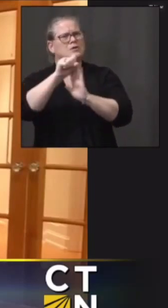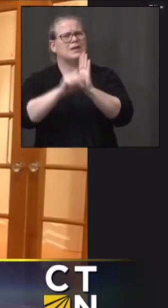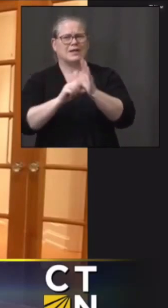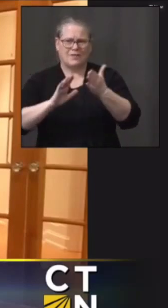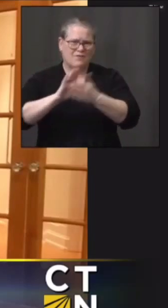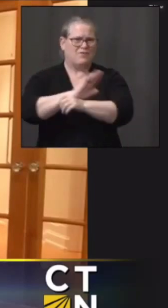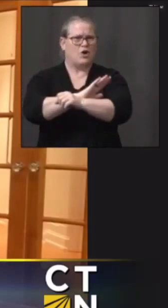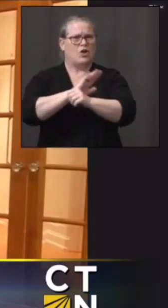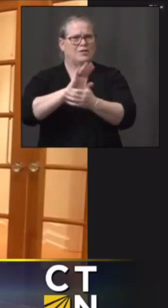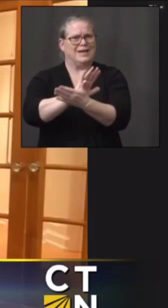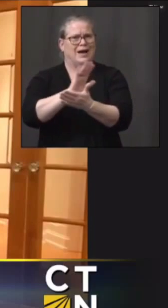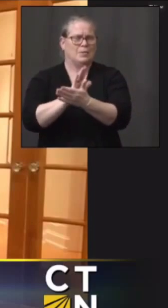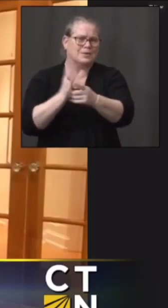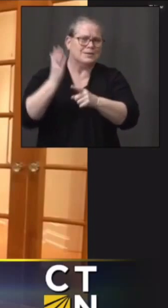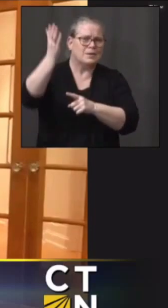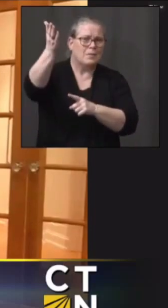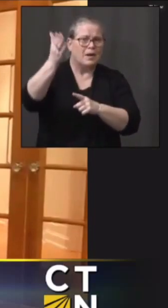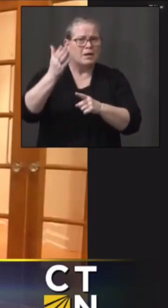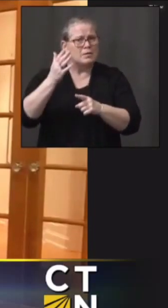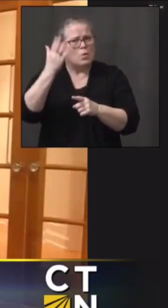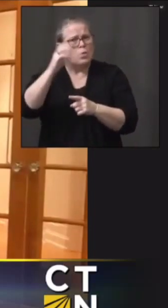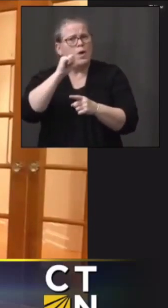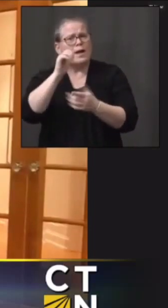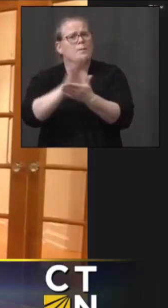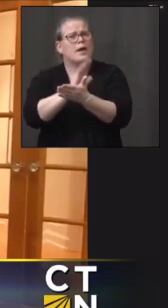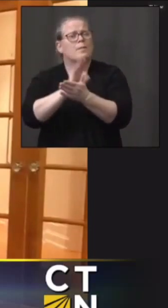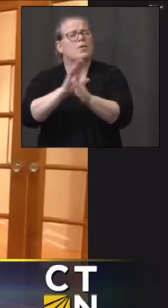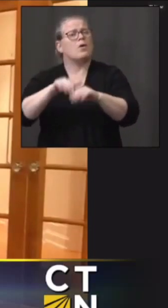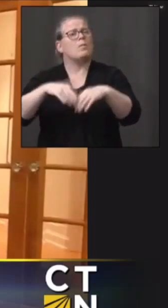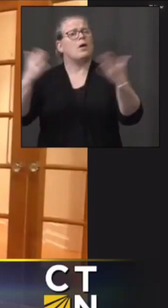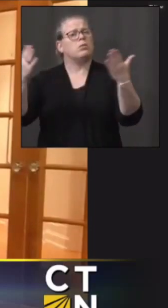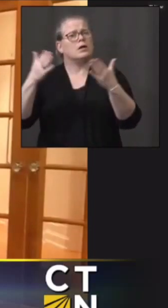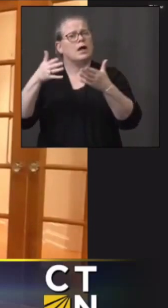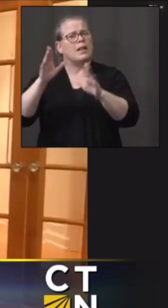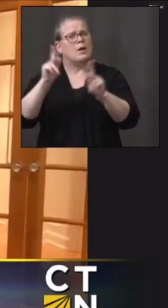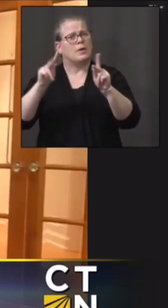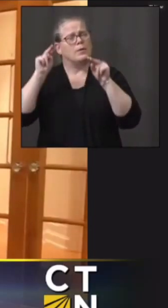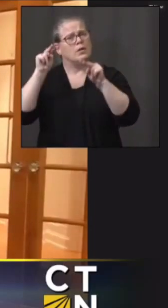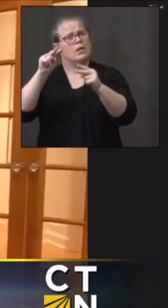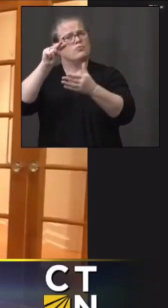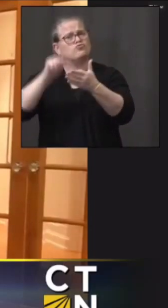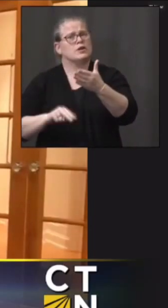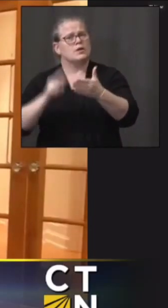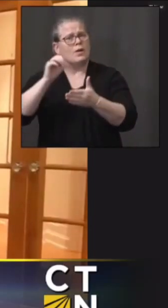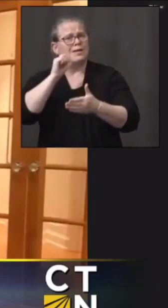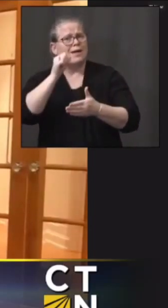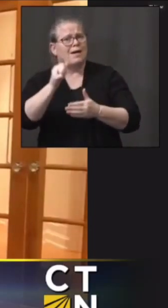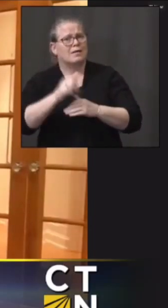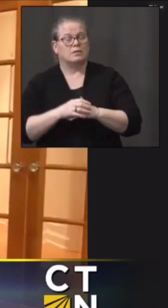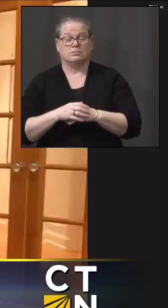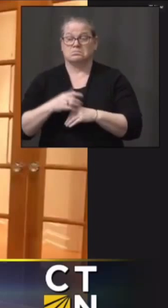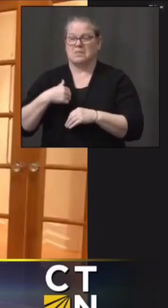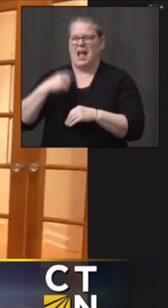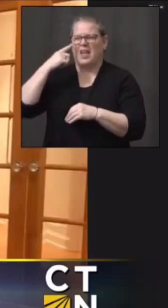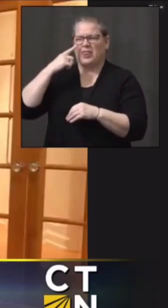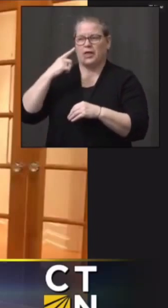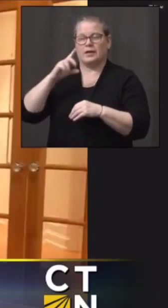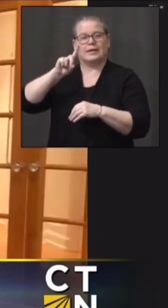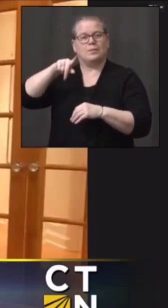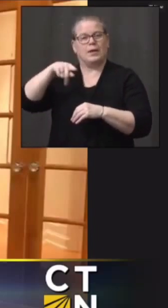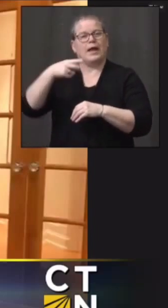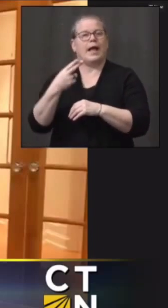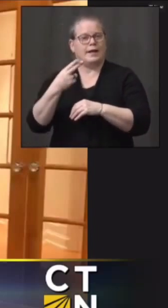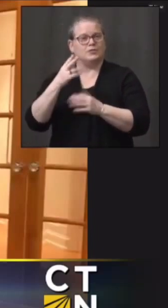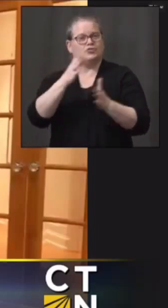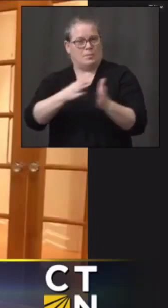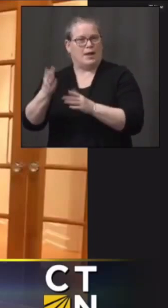publicly for a plan. Well, so there was a plan submitted by the DPH a couple weeks ago, I think, a preliminary plan, but, Right. Again, that